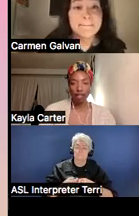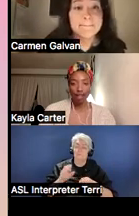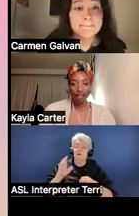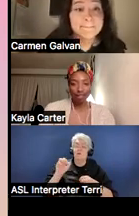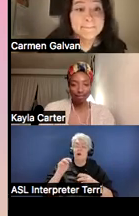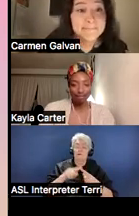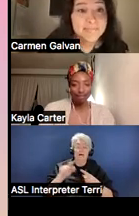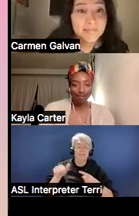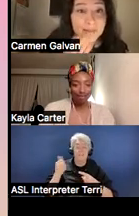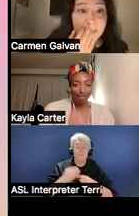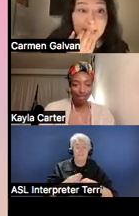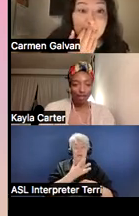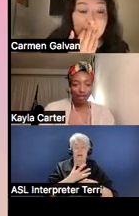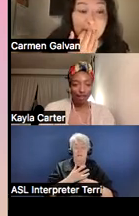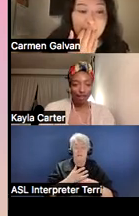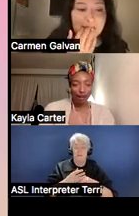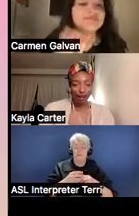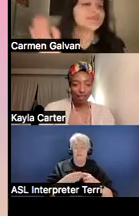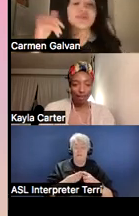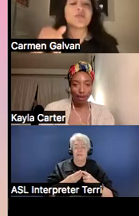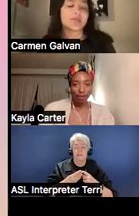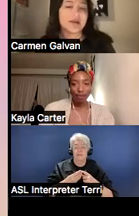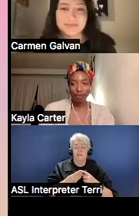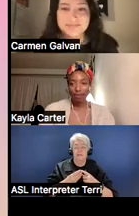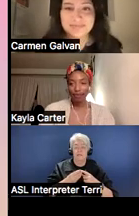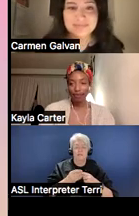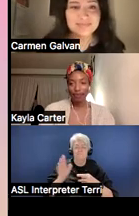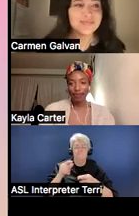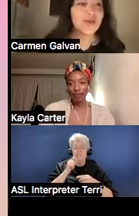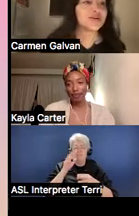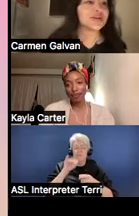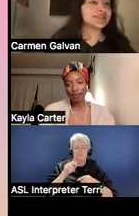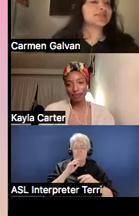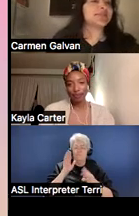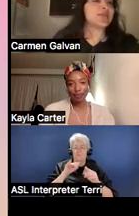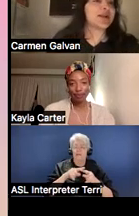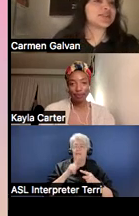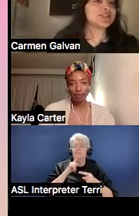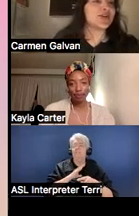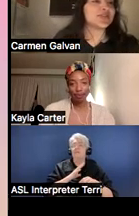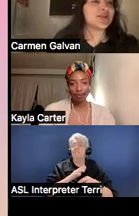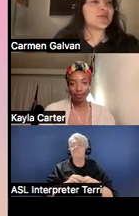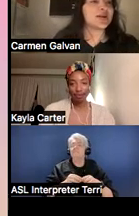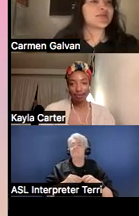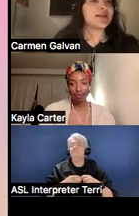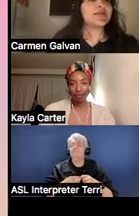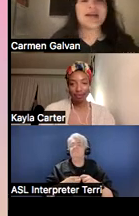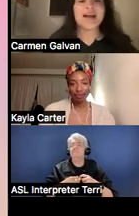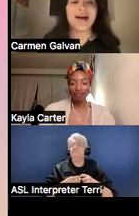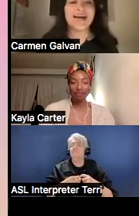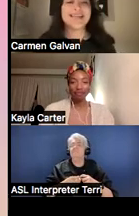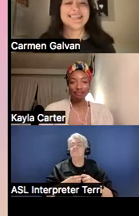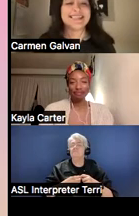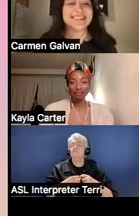another slide. There's another slide. Oh yeah. Don't worry about it. All good. My brain is just also not working right now.